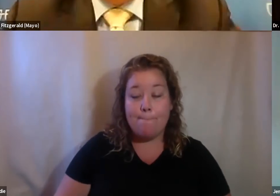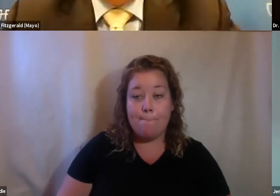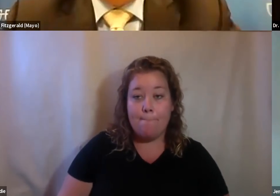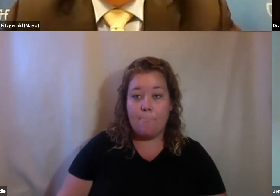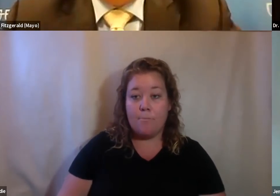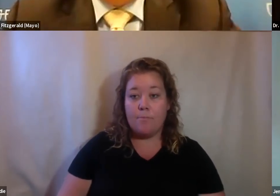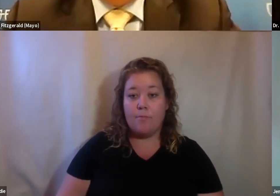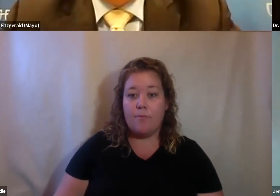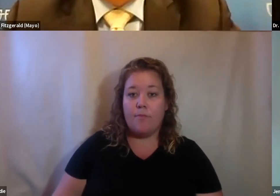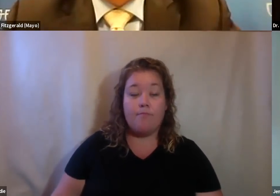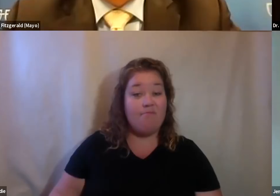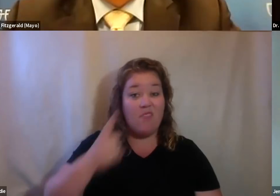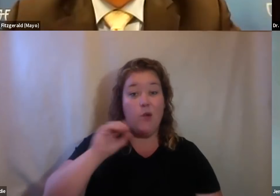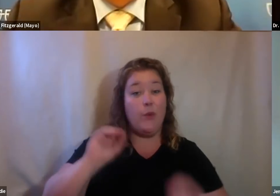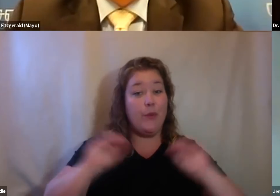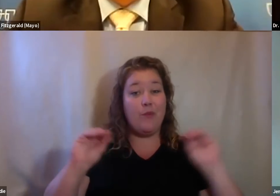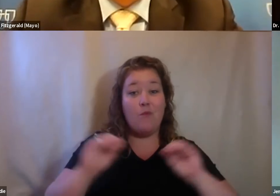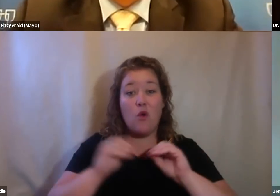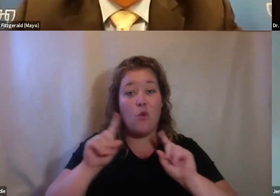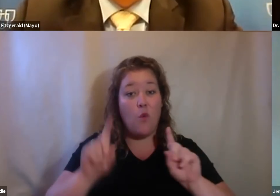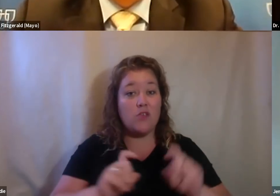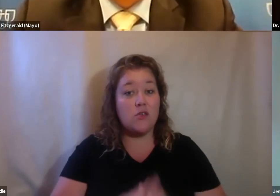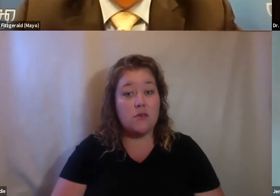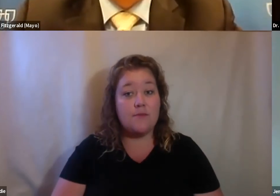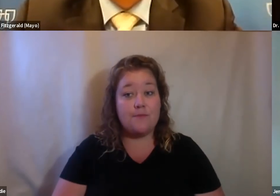And I don't see any additional questions, Jen.